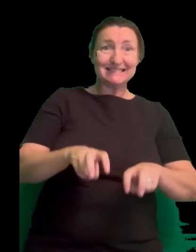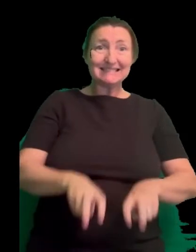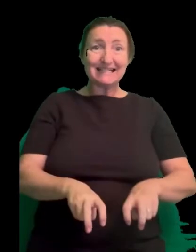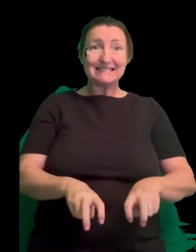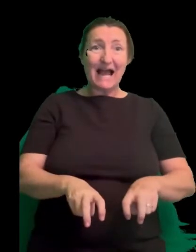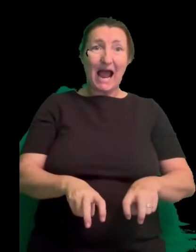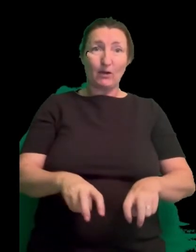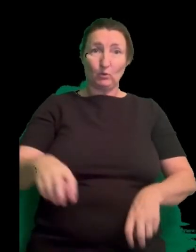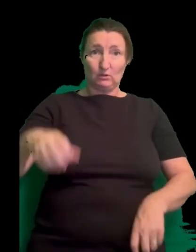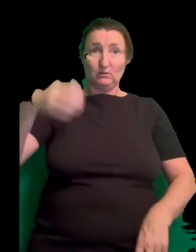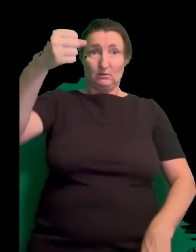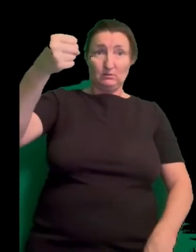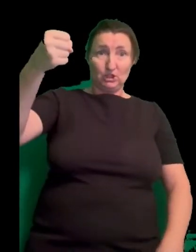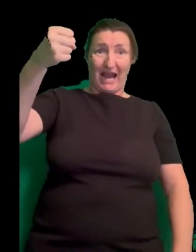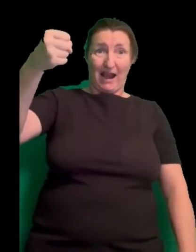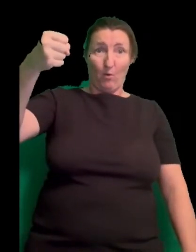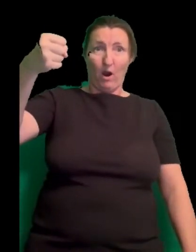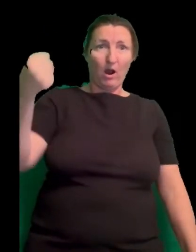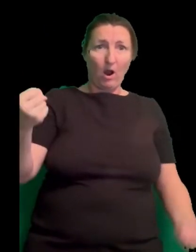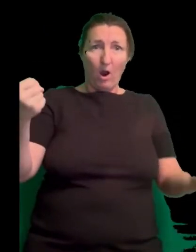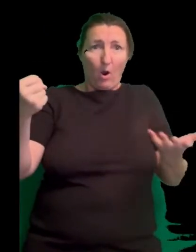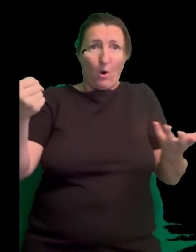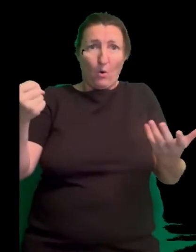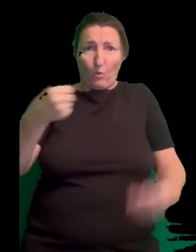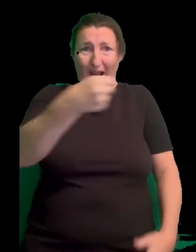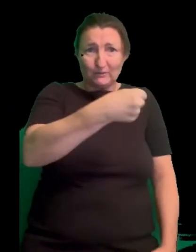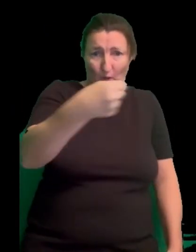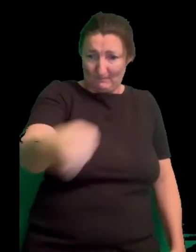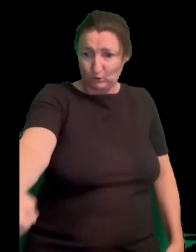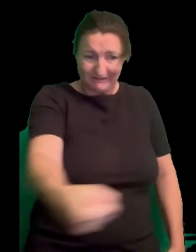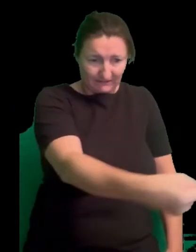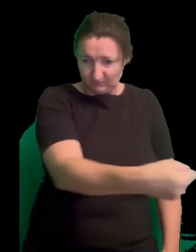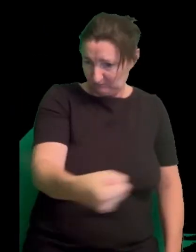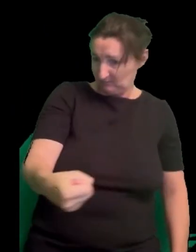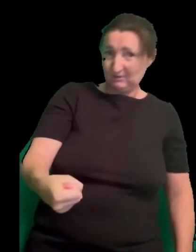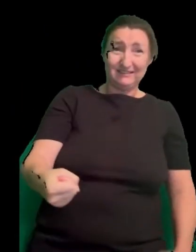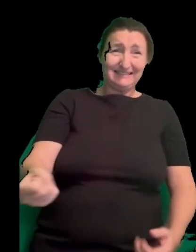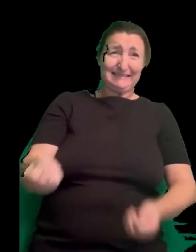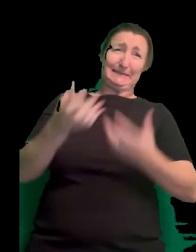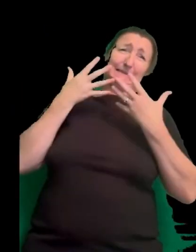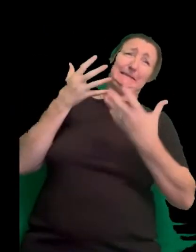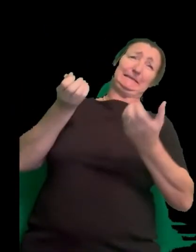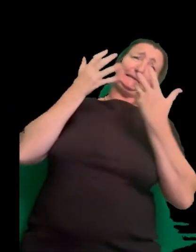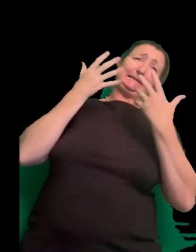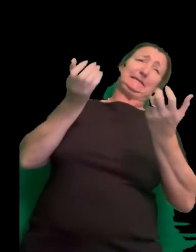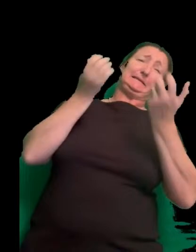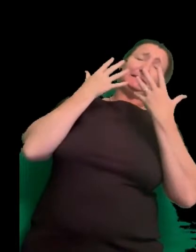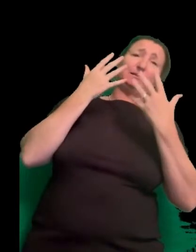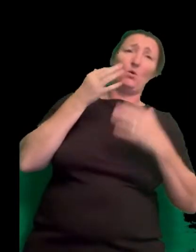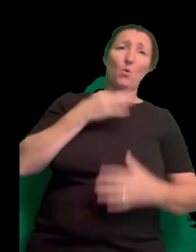And then when you're actually in the shower, where do you set it down where you're not constantly being sprayed with water?